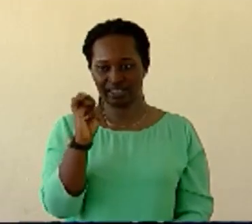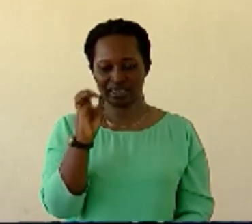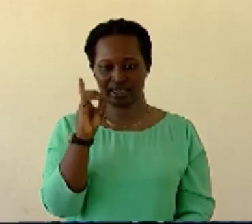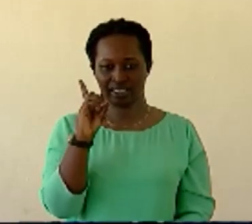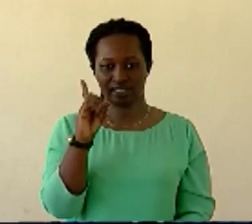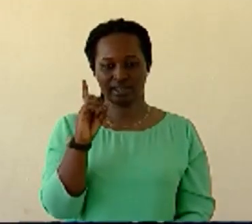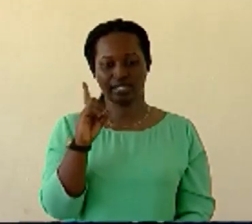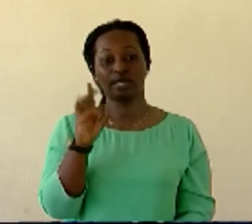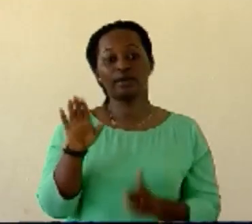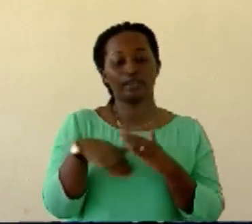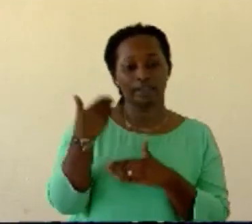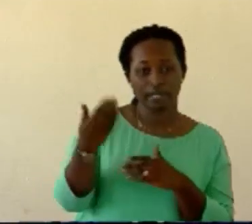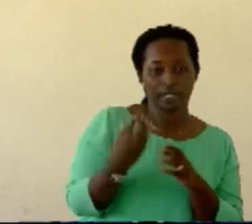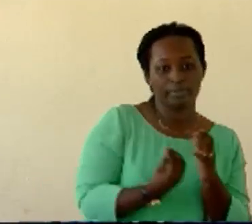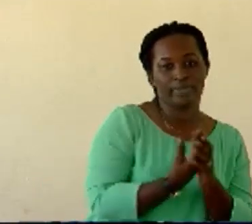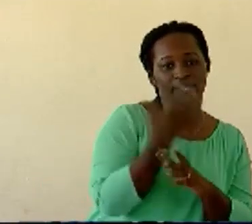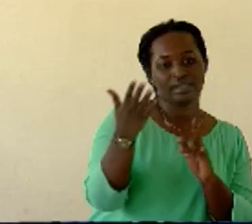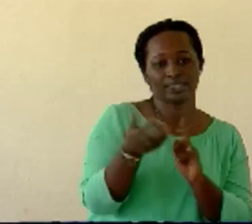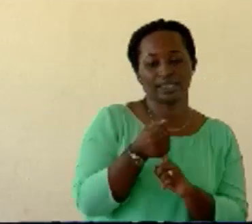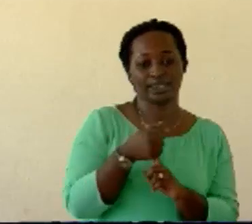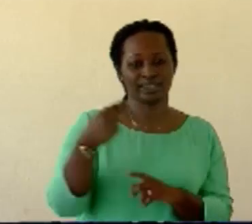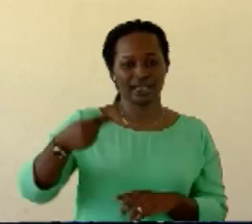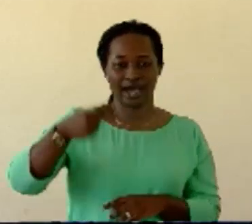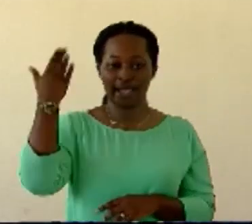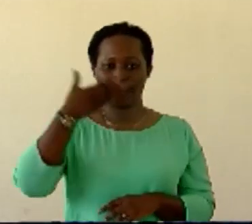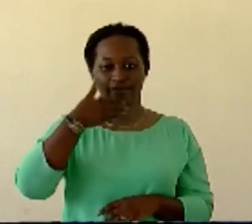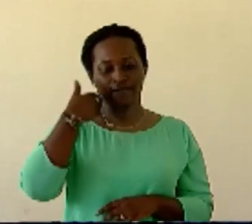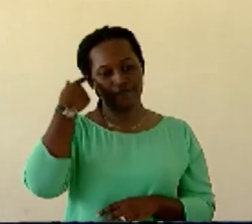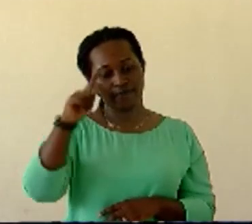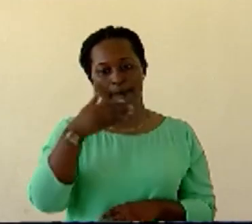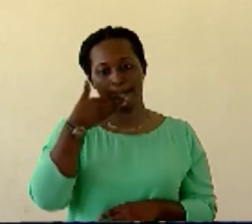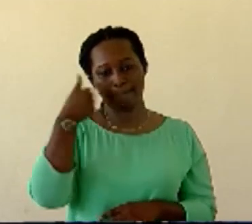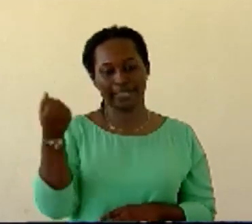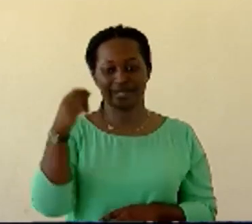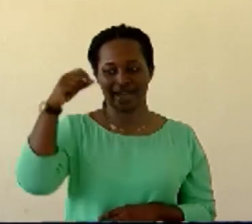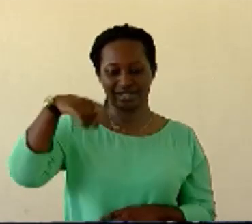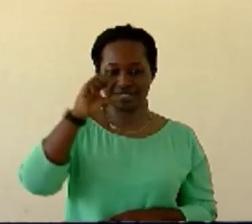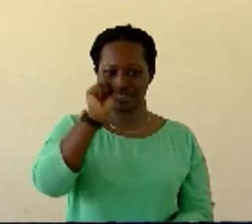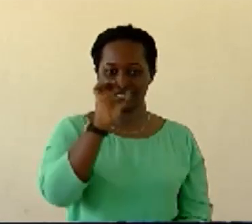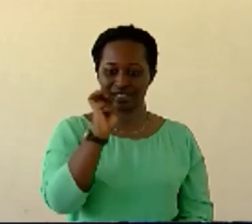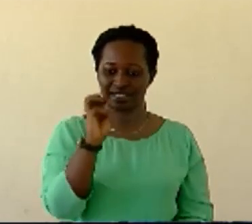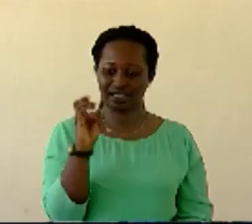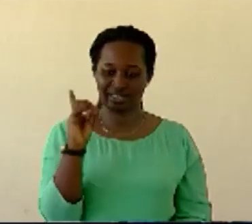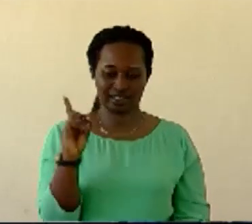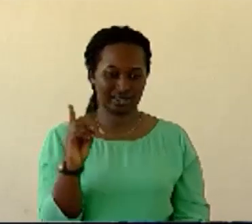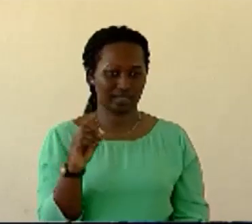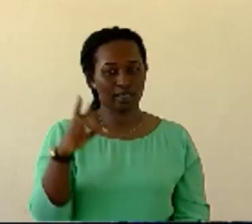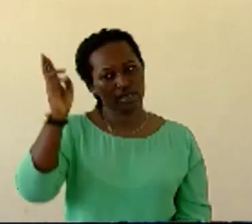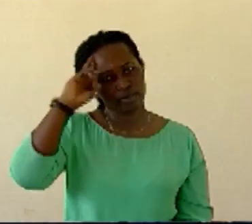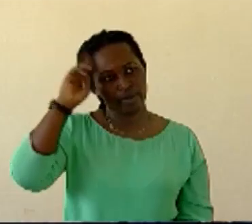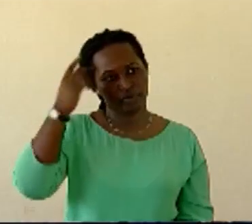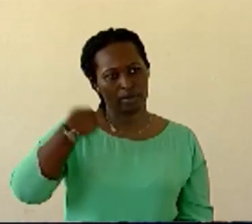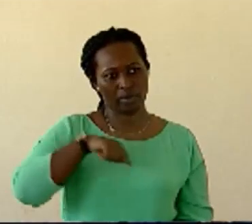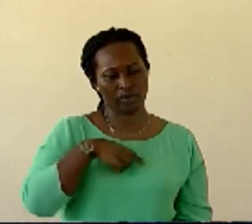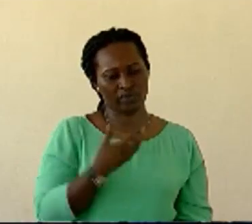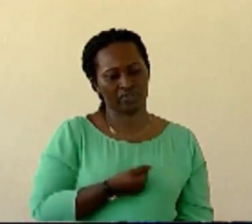gets higher for better seed dispersal. Remember, we also have dispersal of plants, of seeds